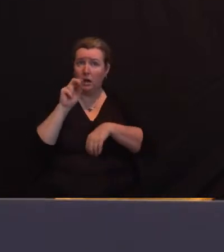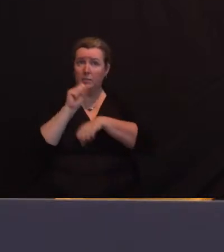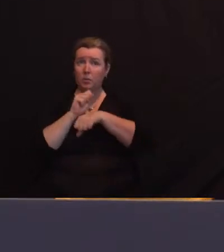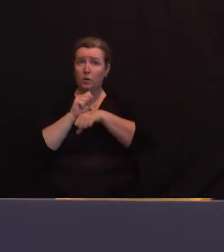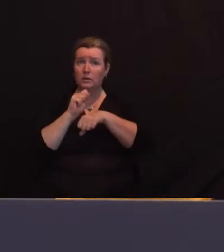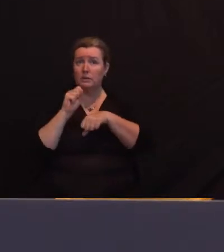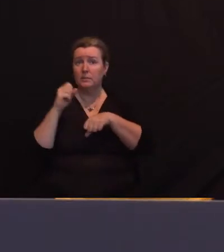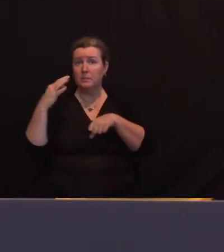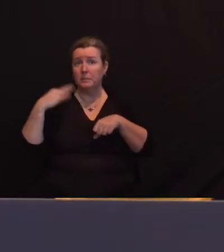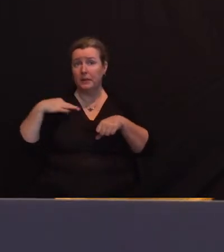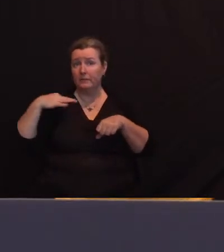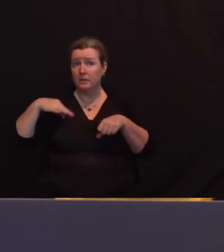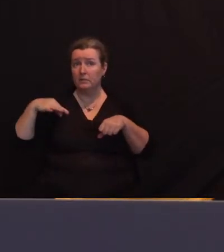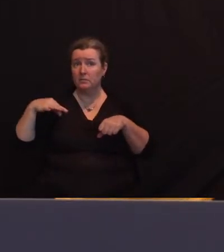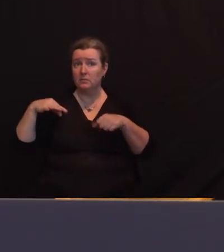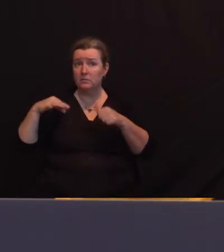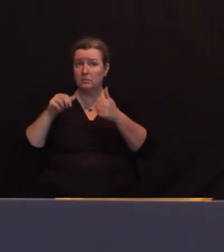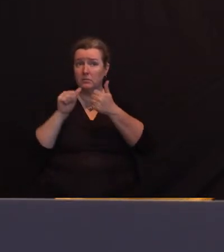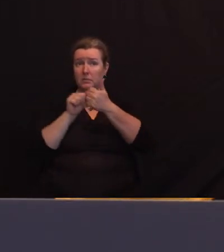President? Thank you, Matt.